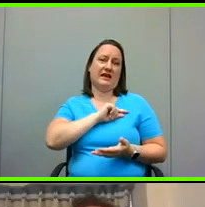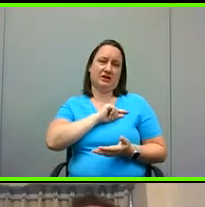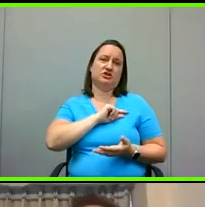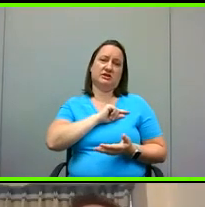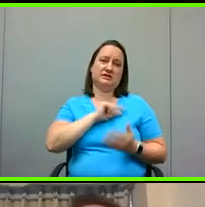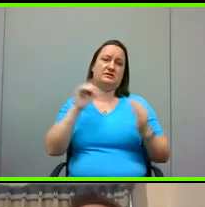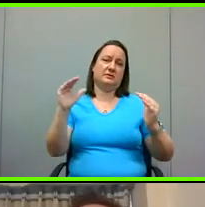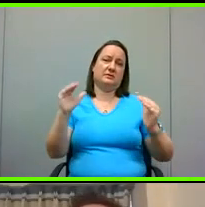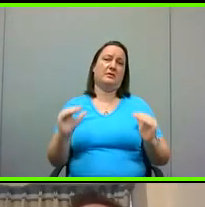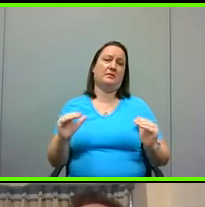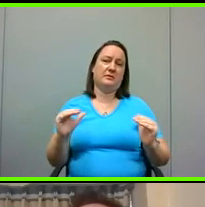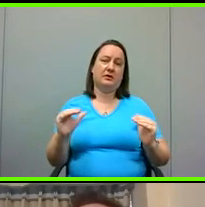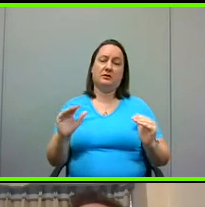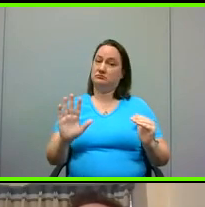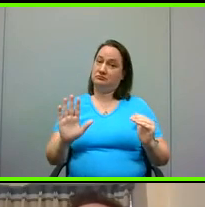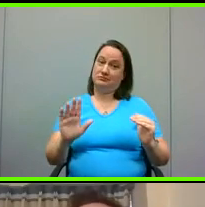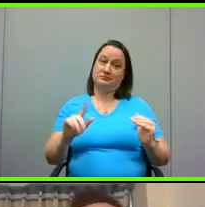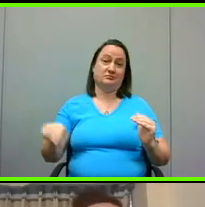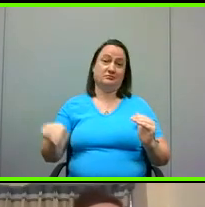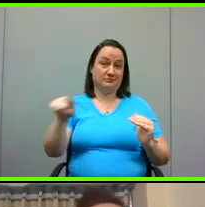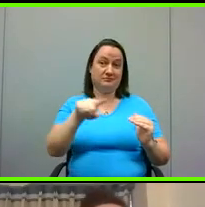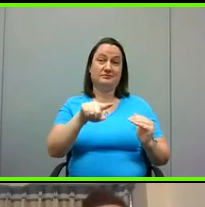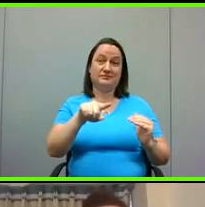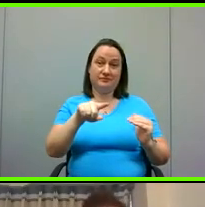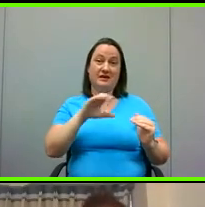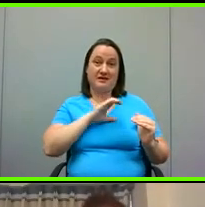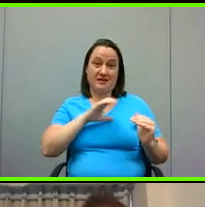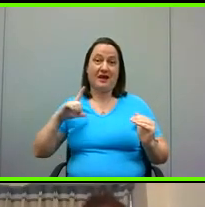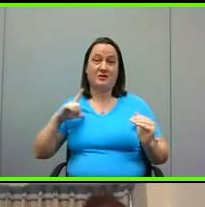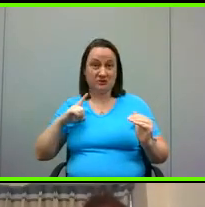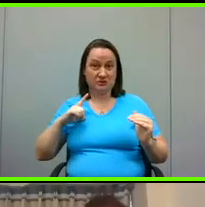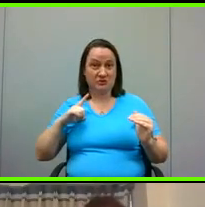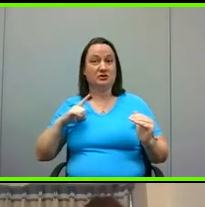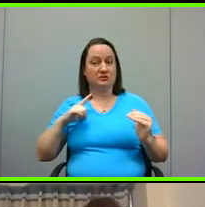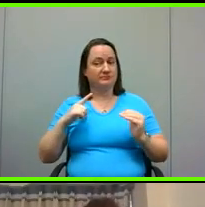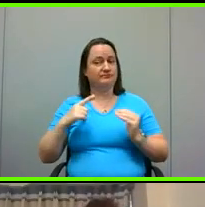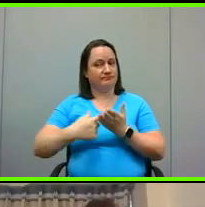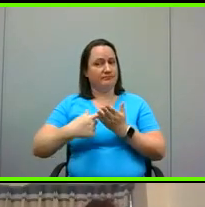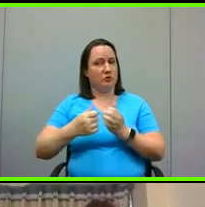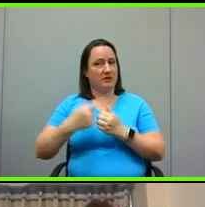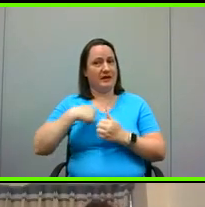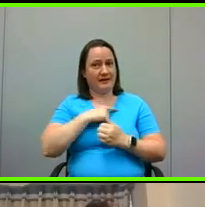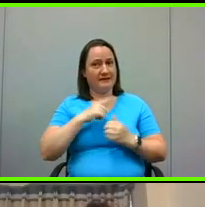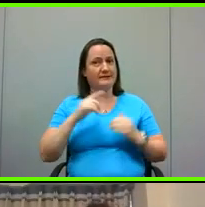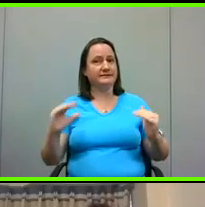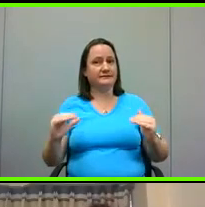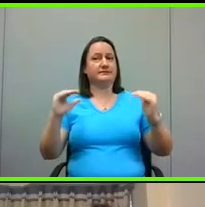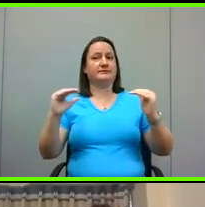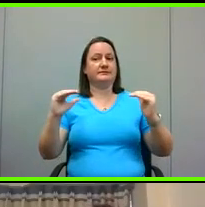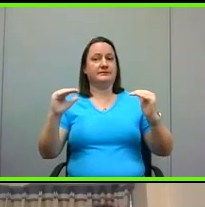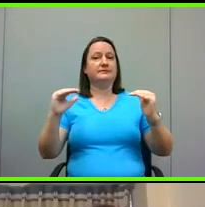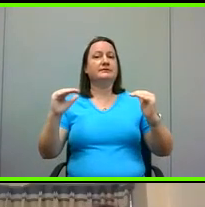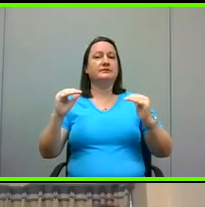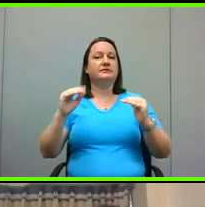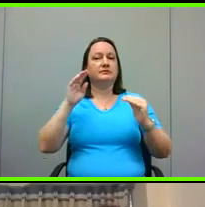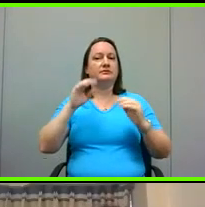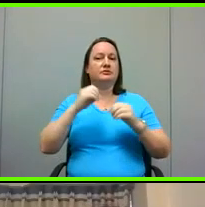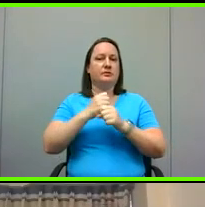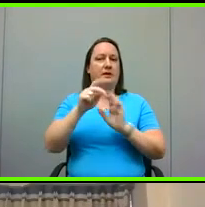substantially. But the council worked with us and came up with policies so that